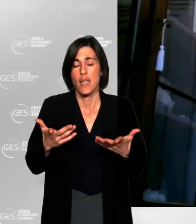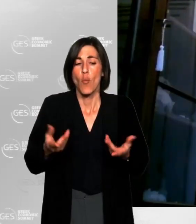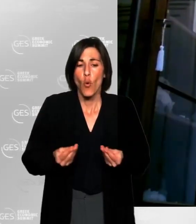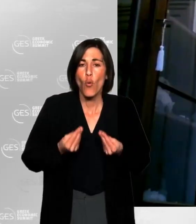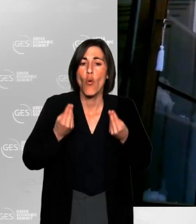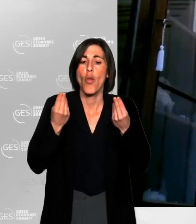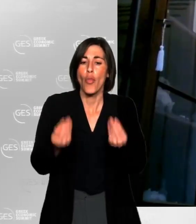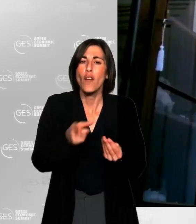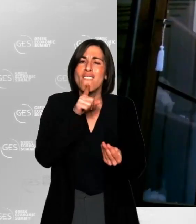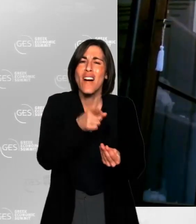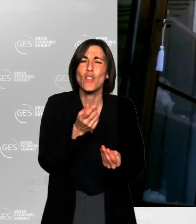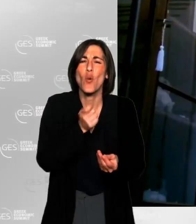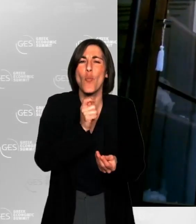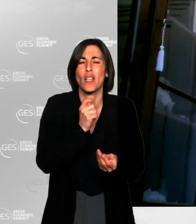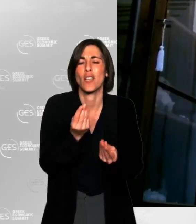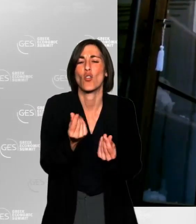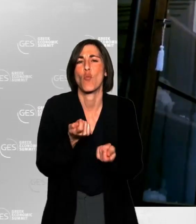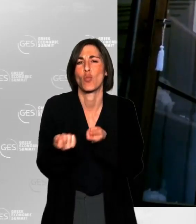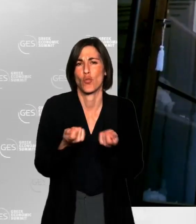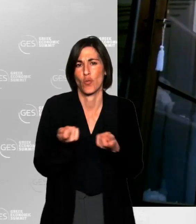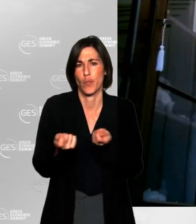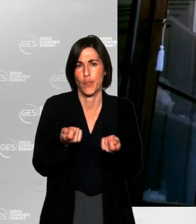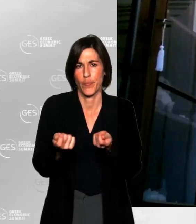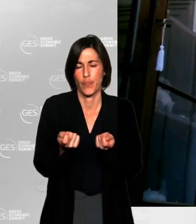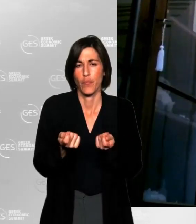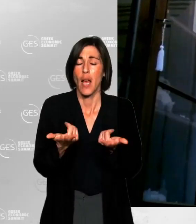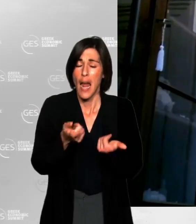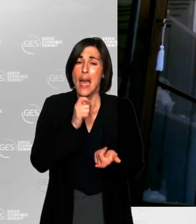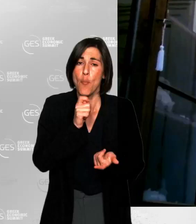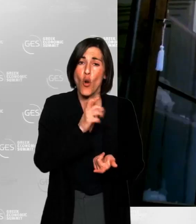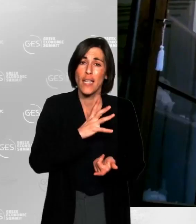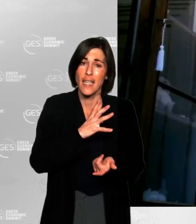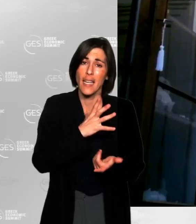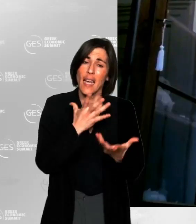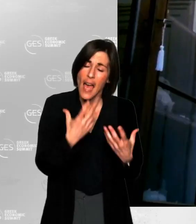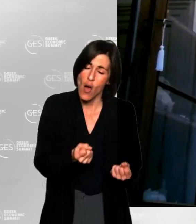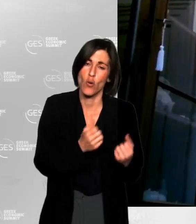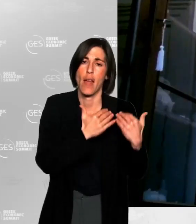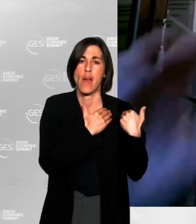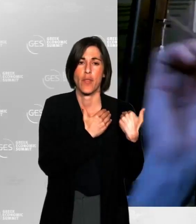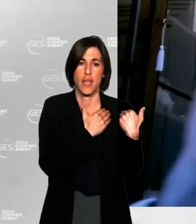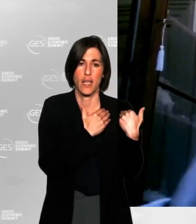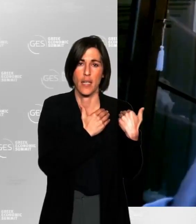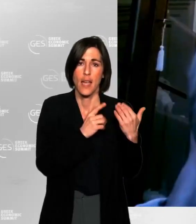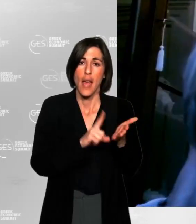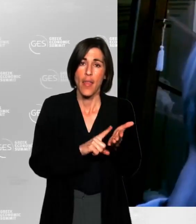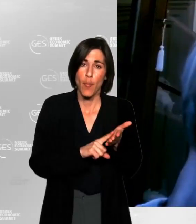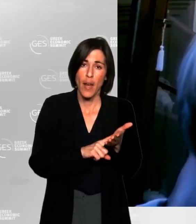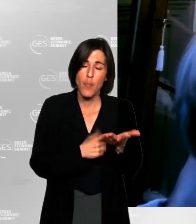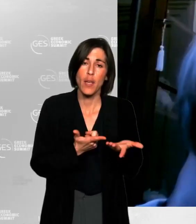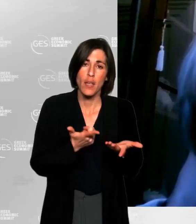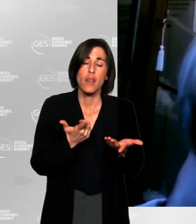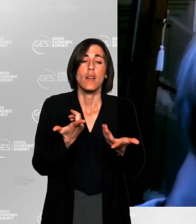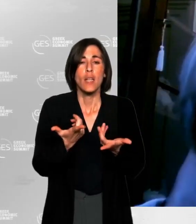ultimate responsibility, but they have to get suitably trained technocrats to do that.